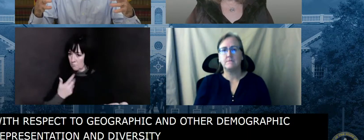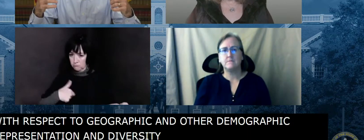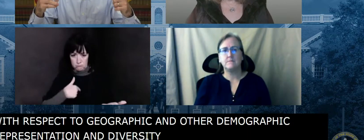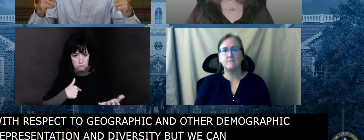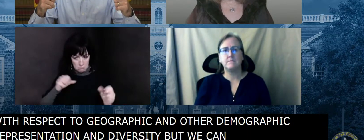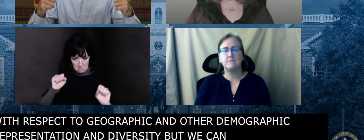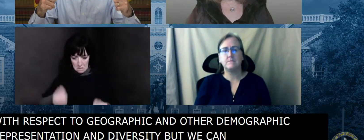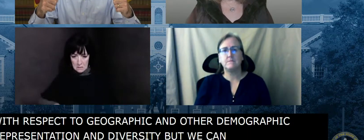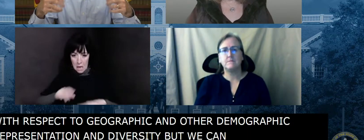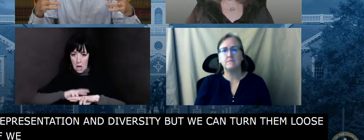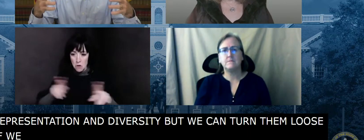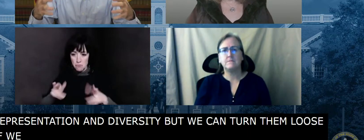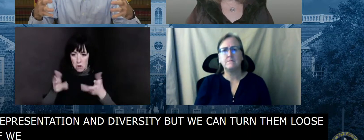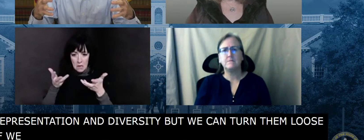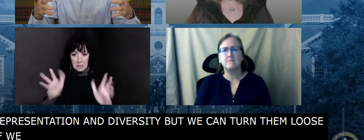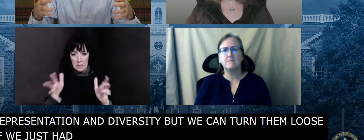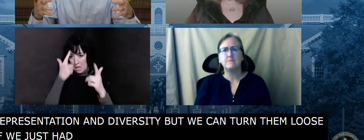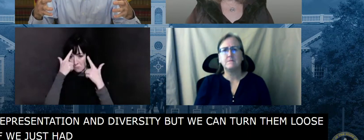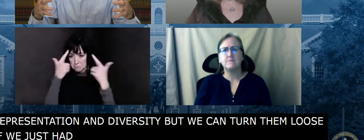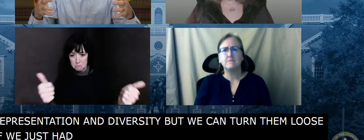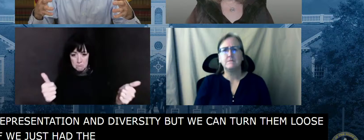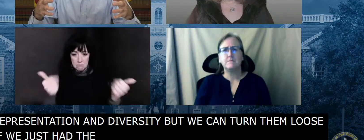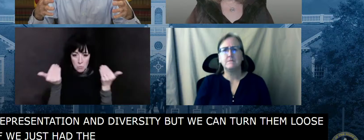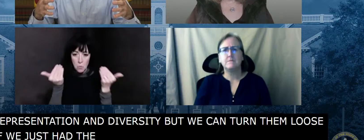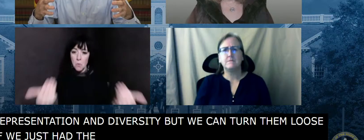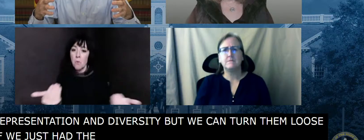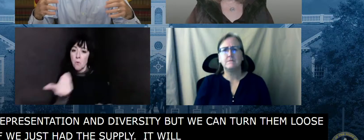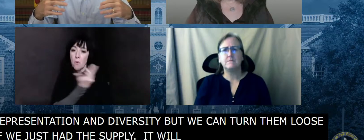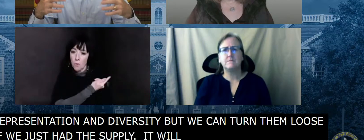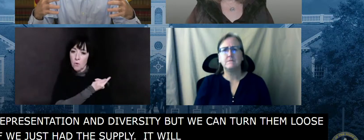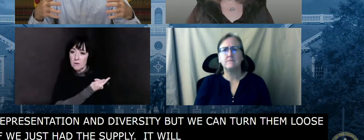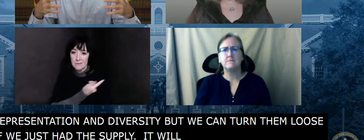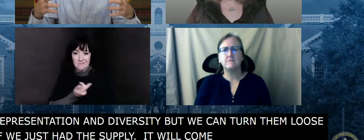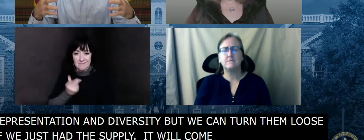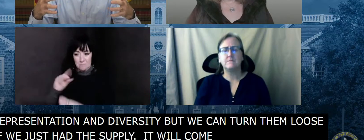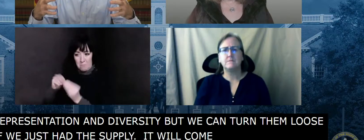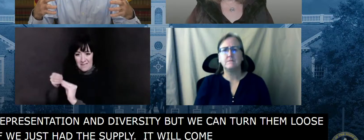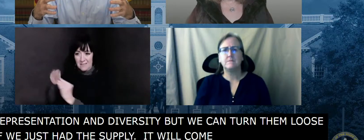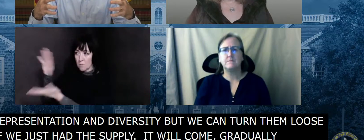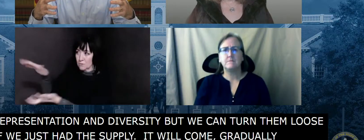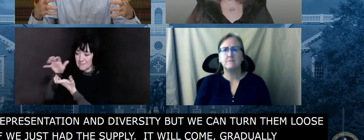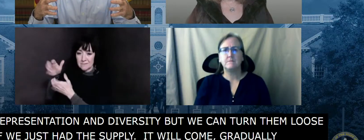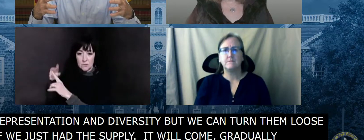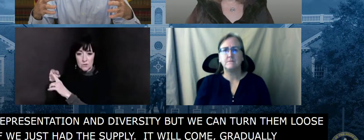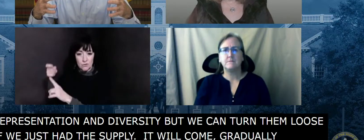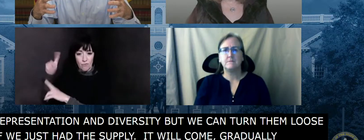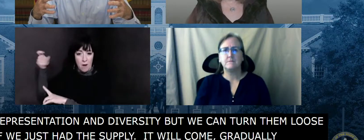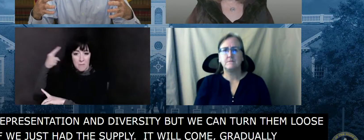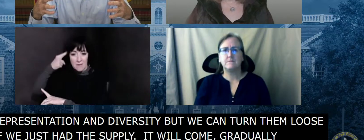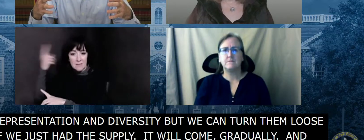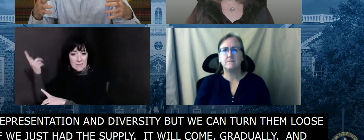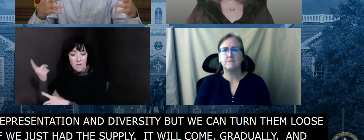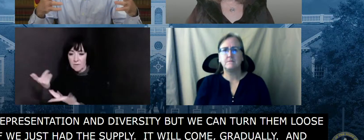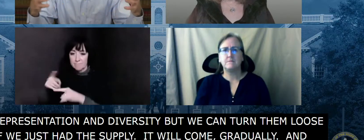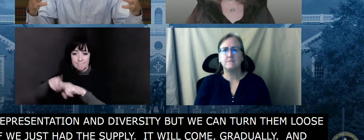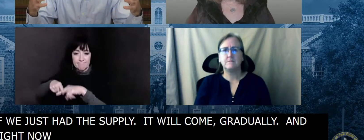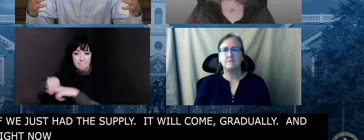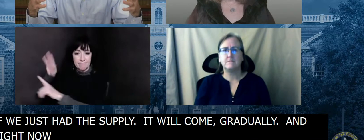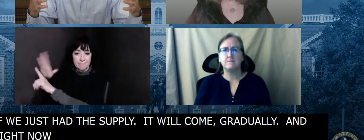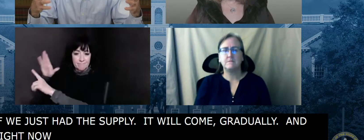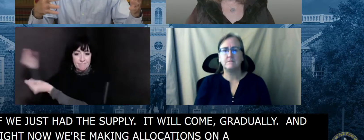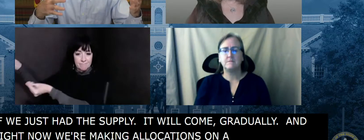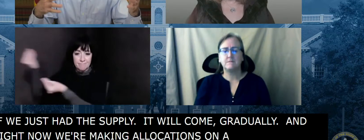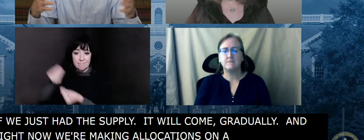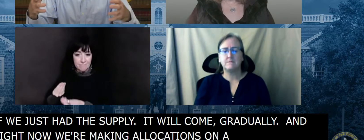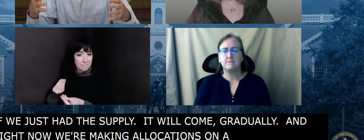supply. It'll come gradually. And right now we're making allocations on a week-to-week basis because that's all we